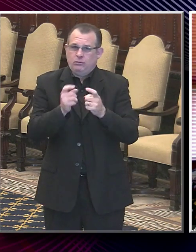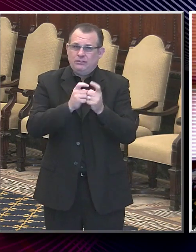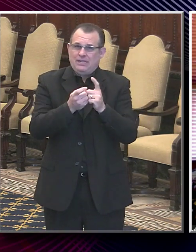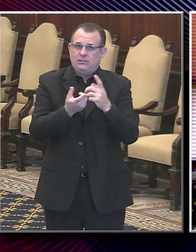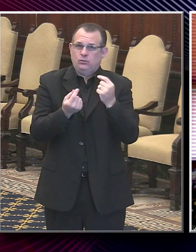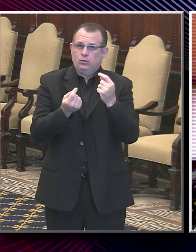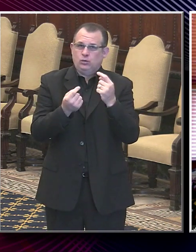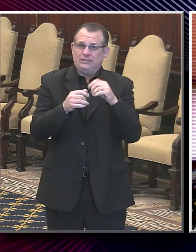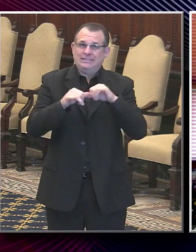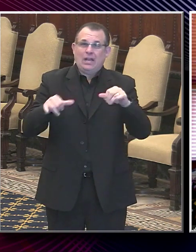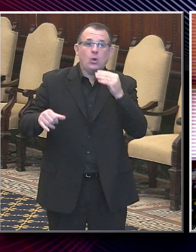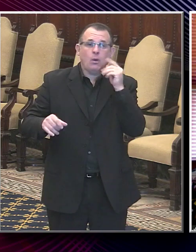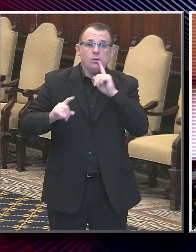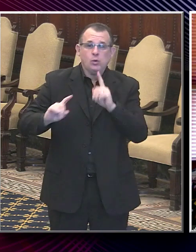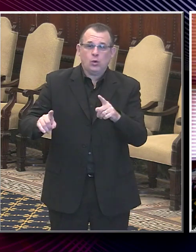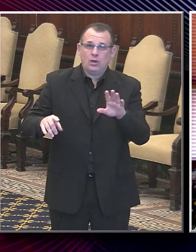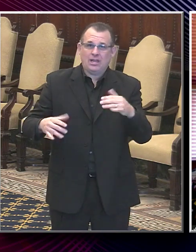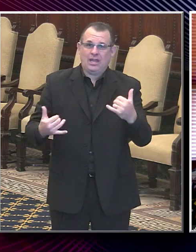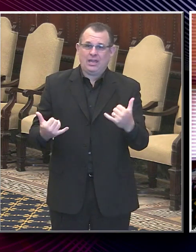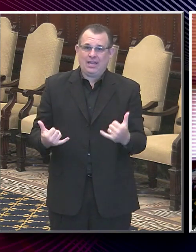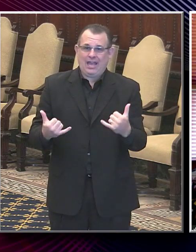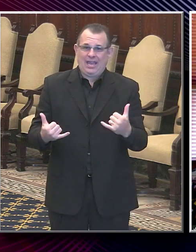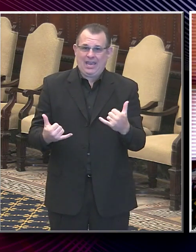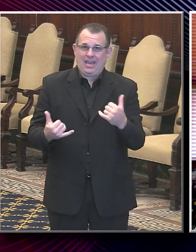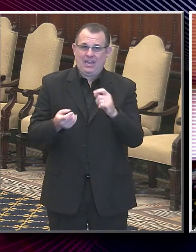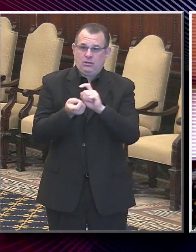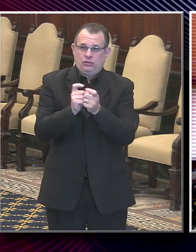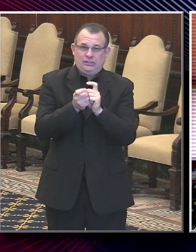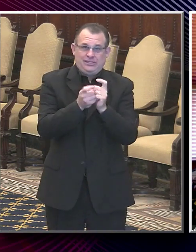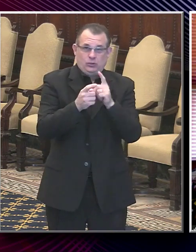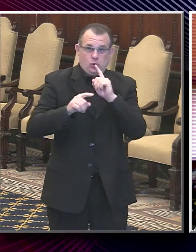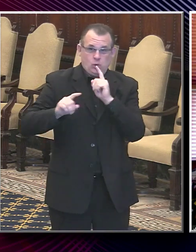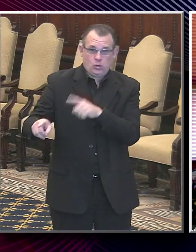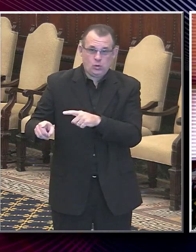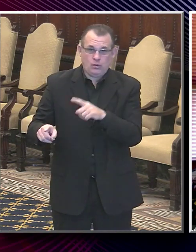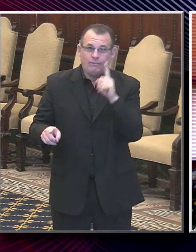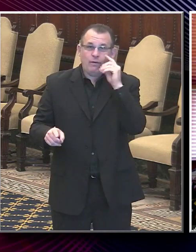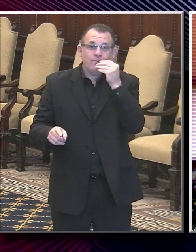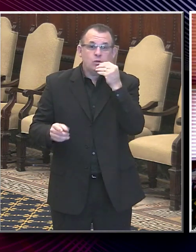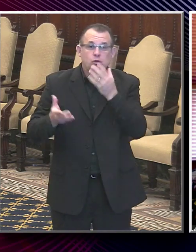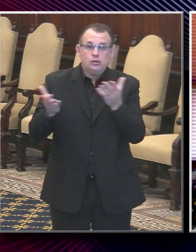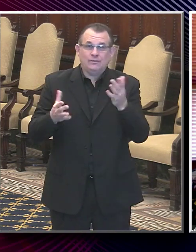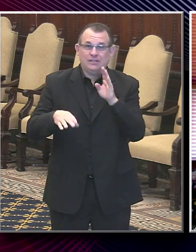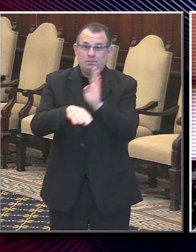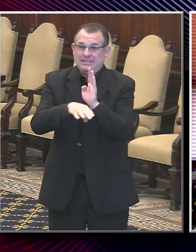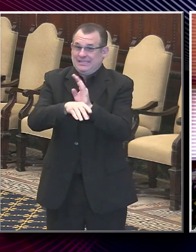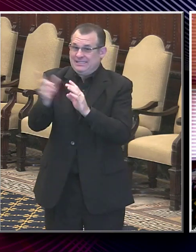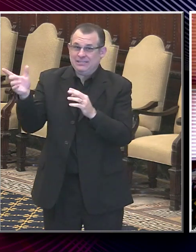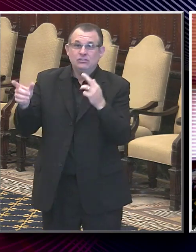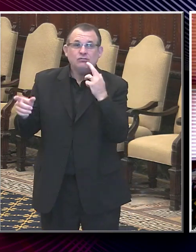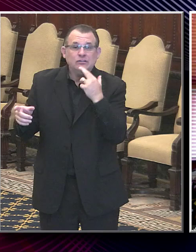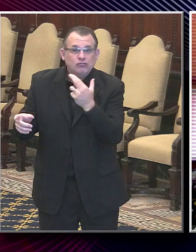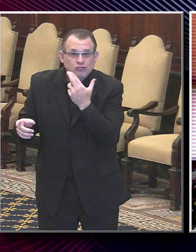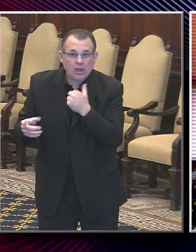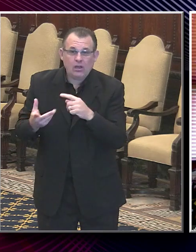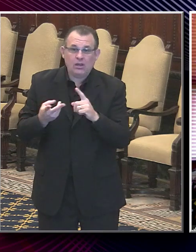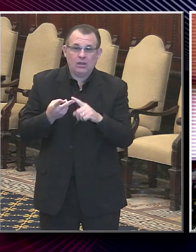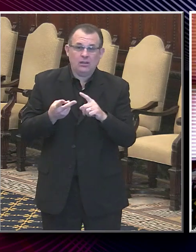effect immediately. The amended order will allow walk-up ordering at food service businesses, including restaurants and mobile